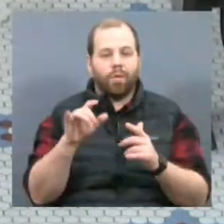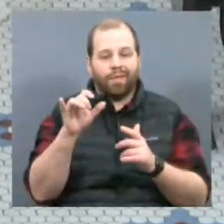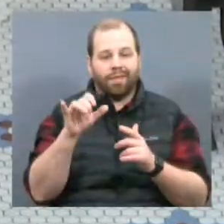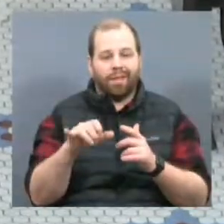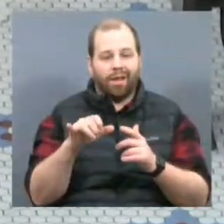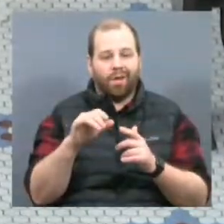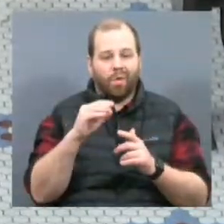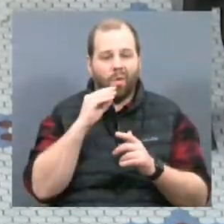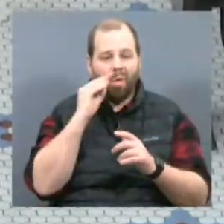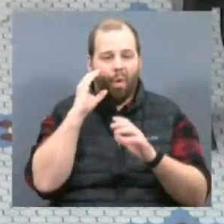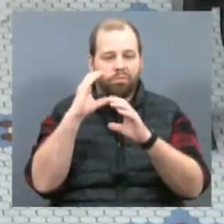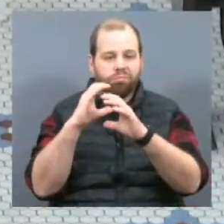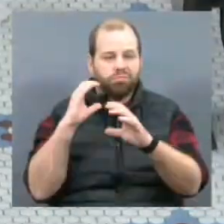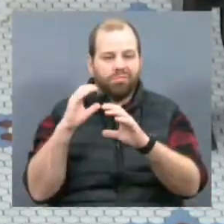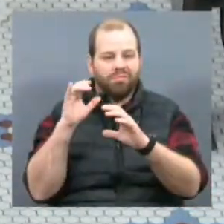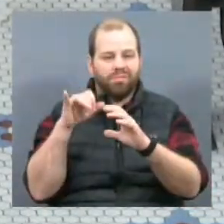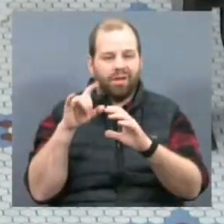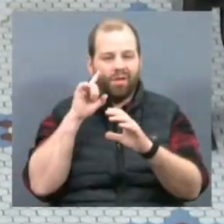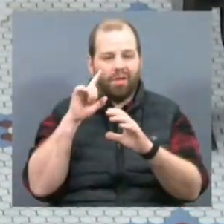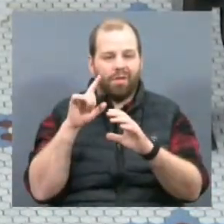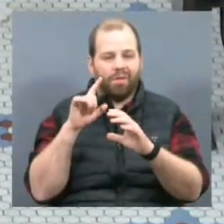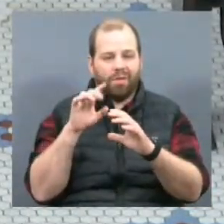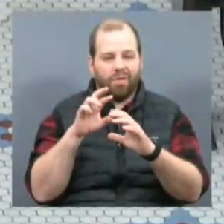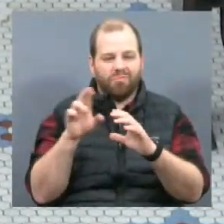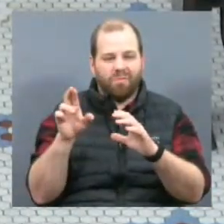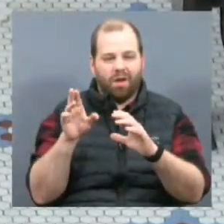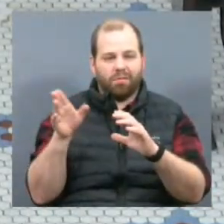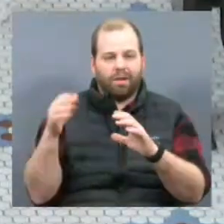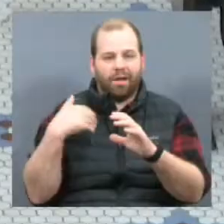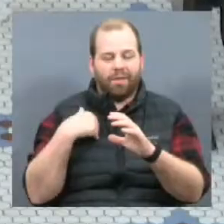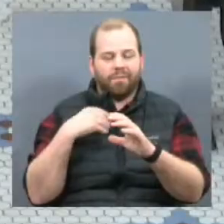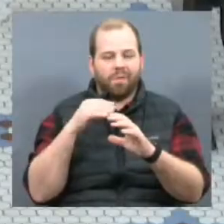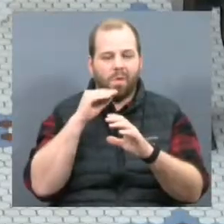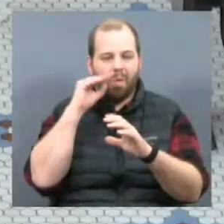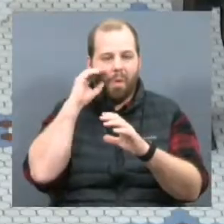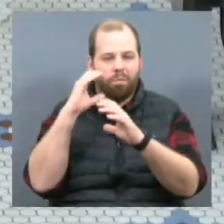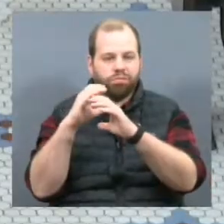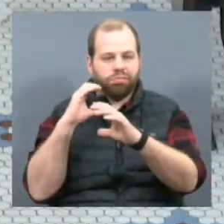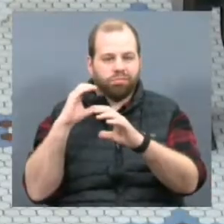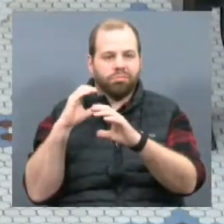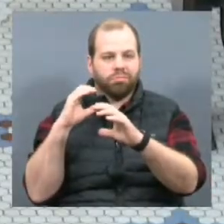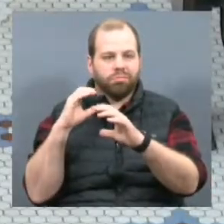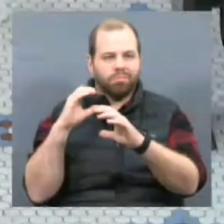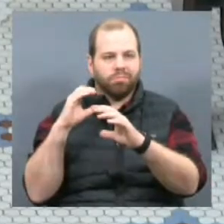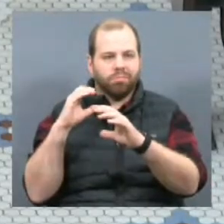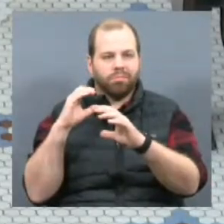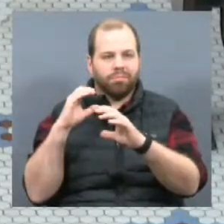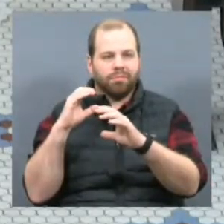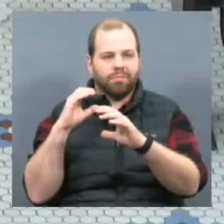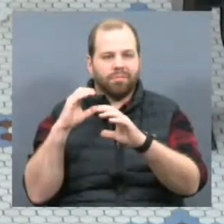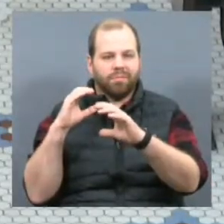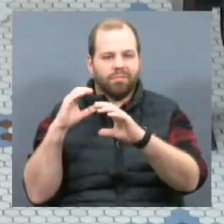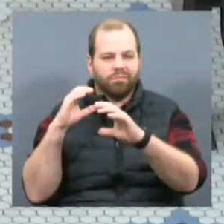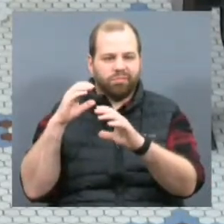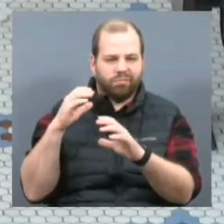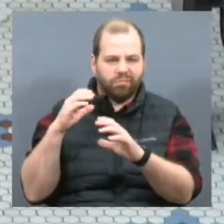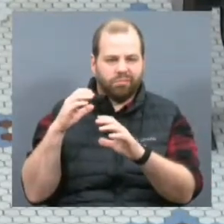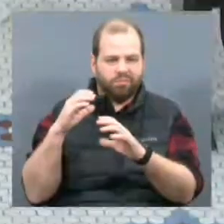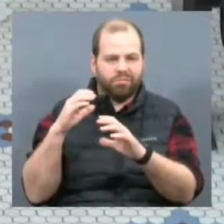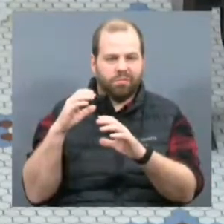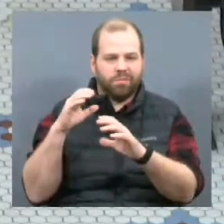you can see on the form to the right, it's a mobile home slanted at a 15-degree, 45-degree